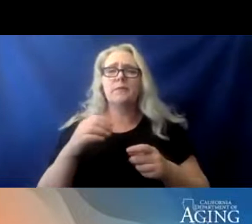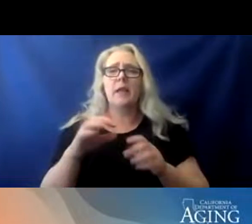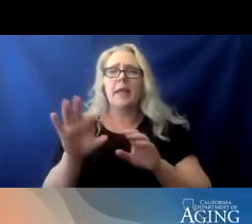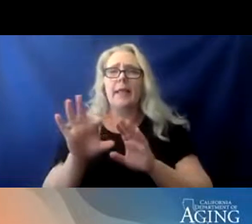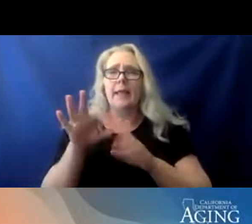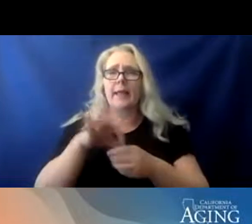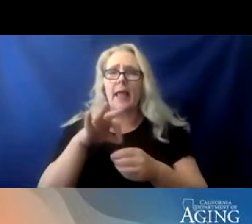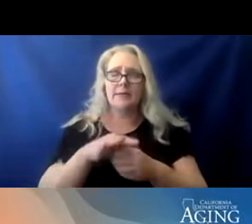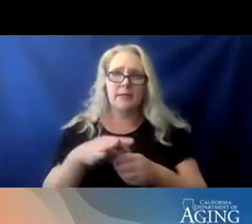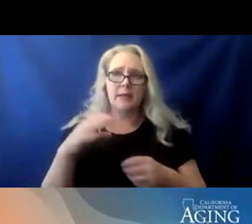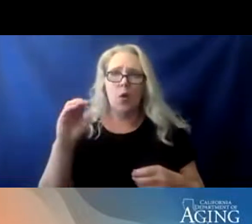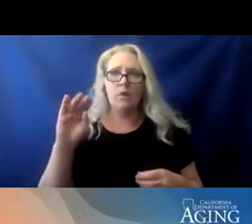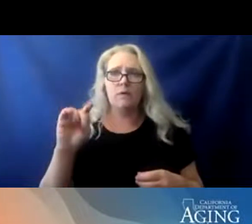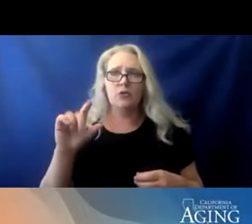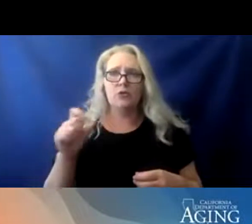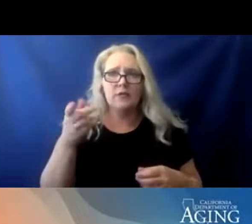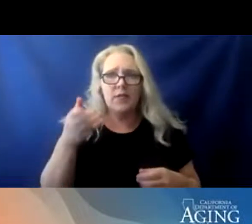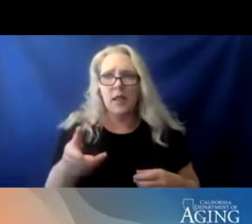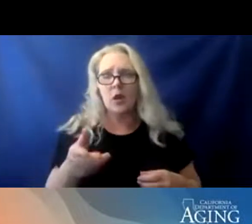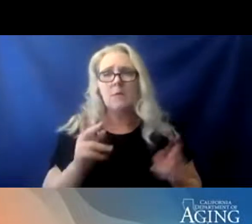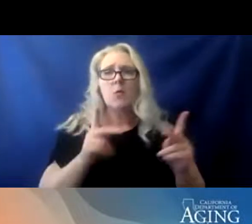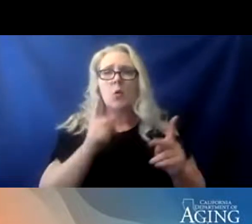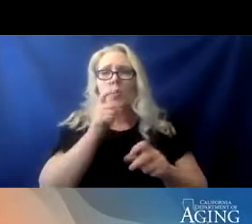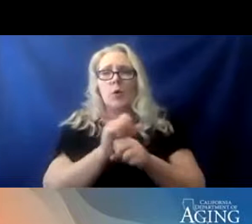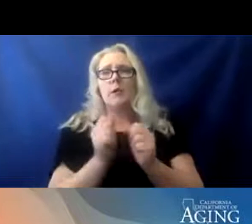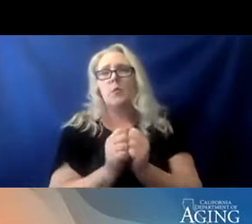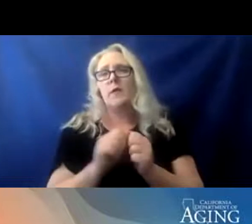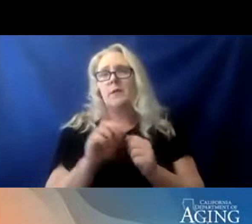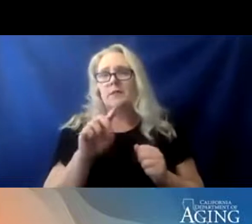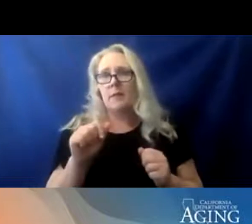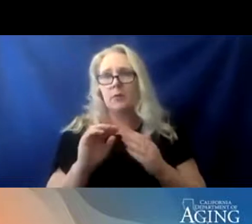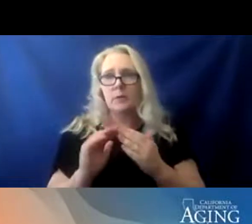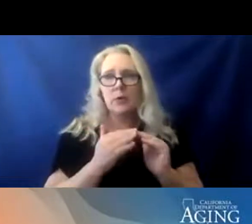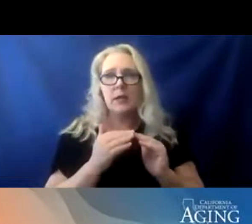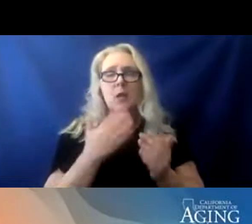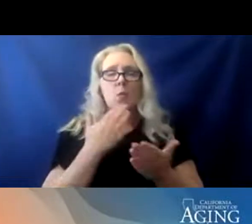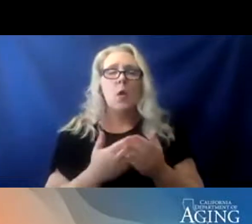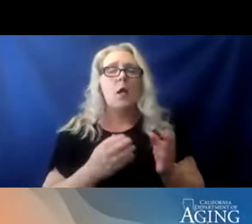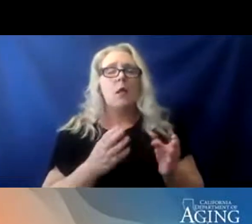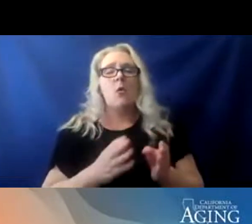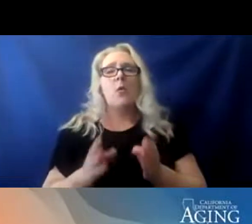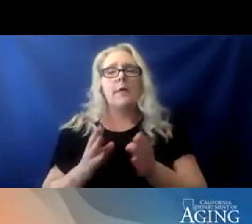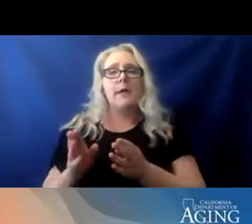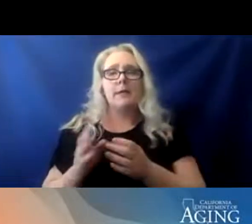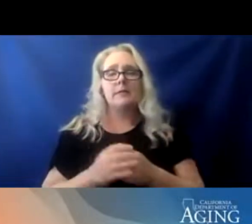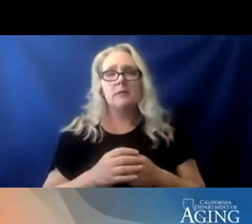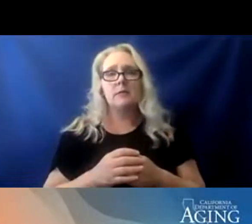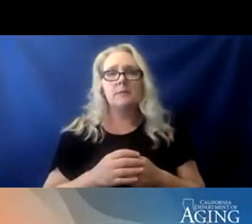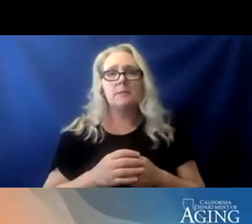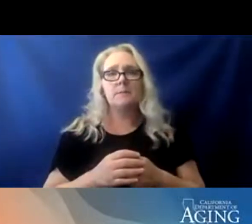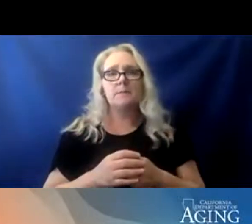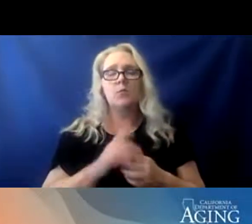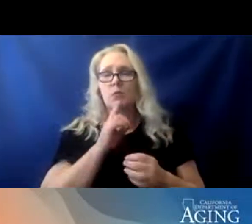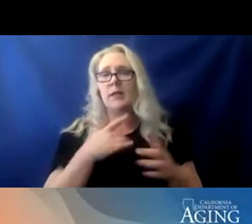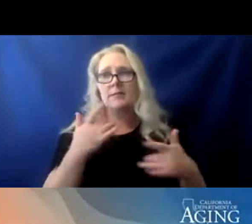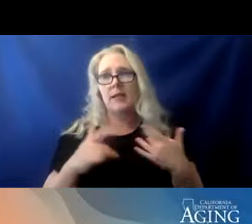age-friendly and disability-friendly work within their own communities. They've been really well organized. We are really excited to continue to be a